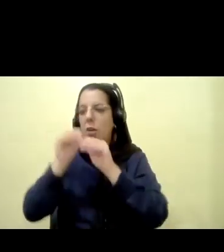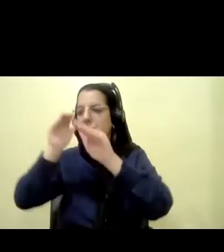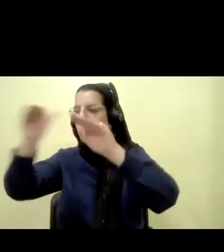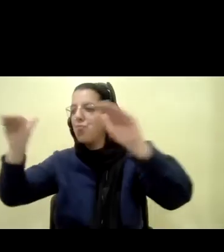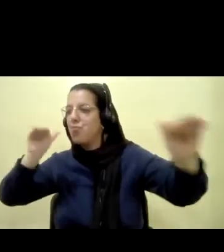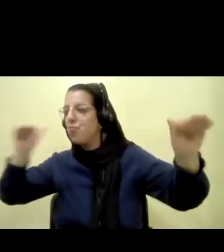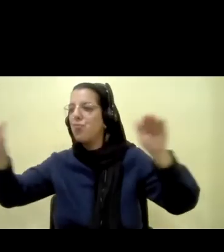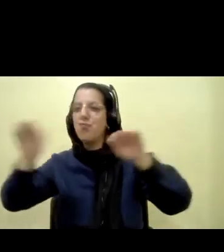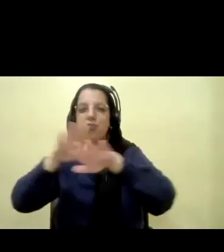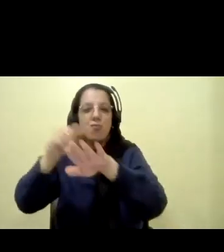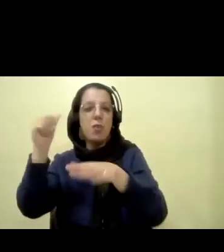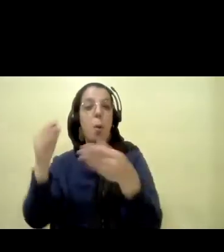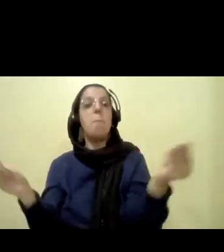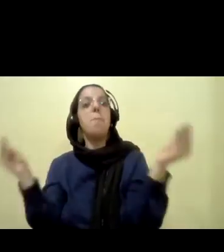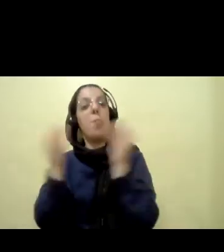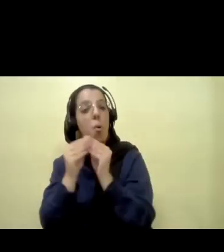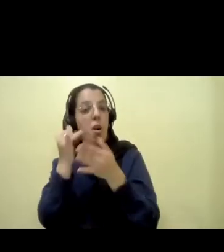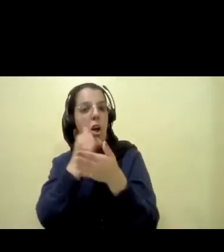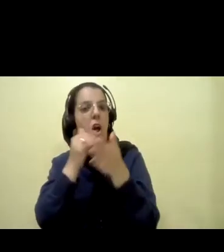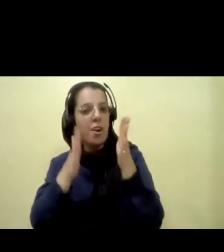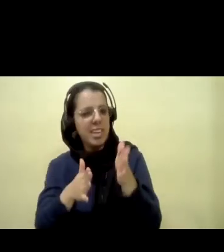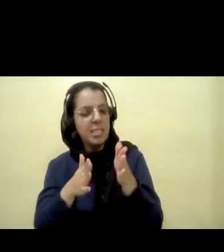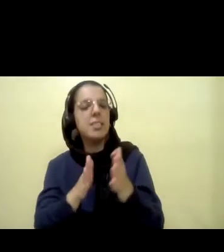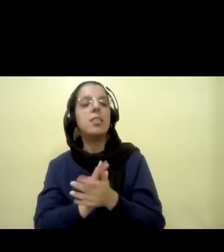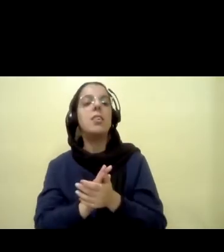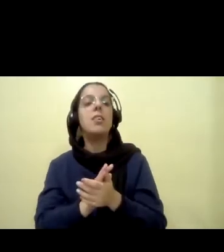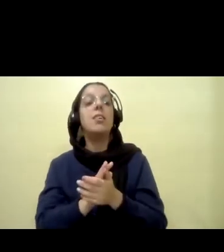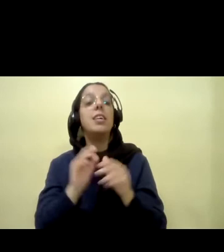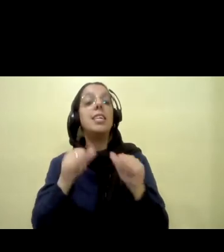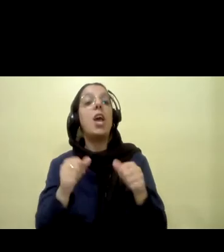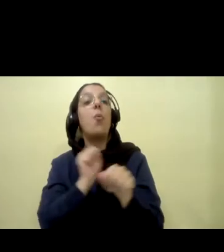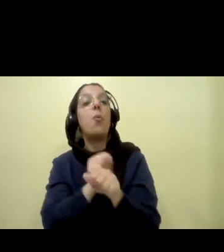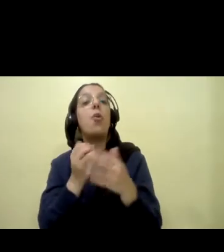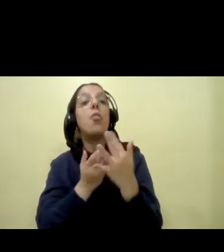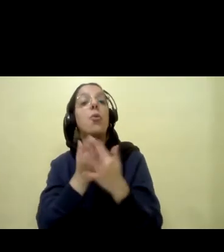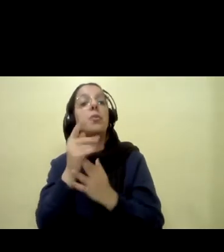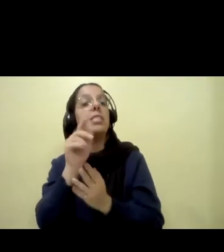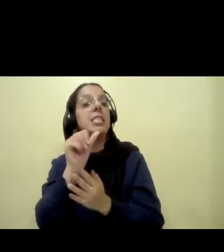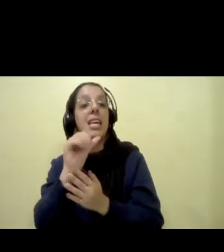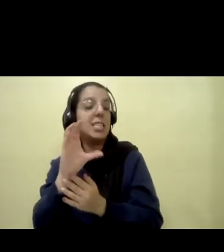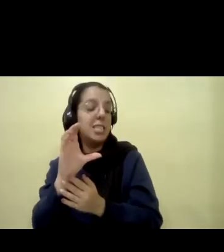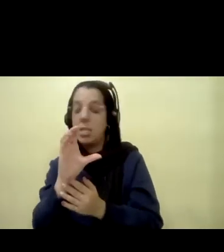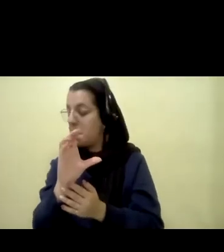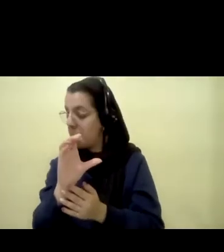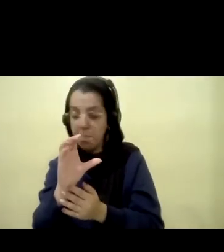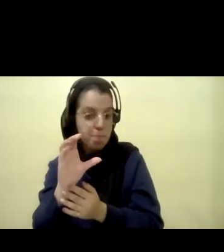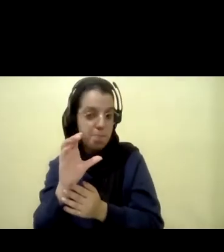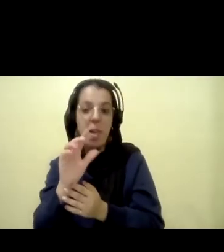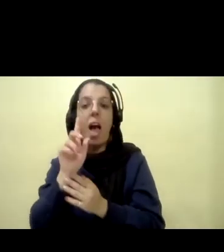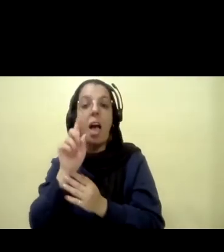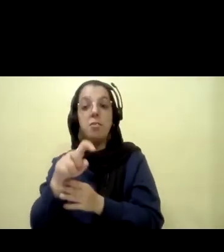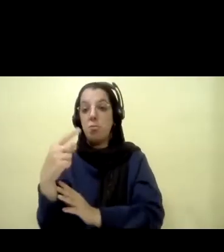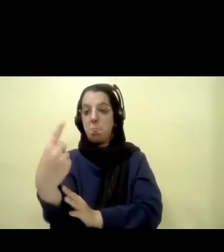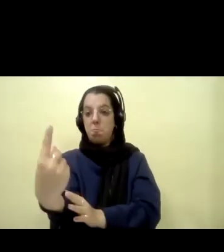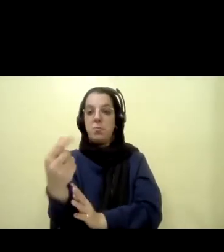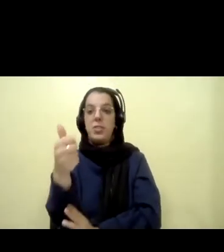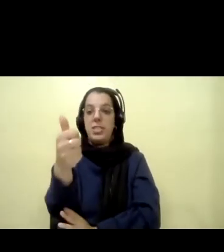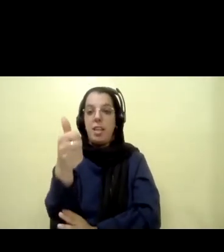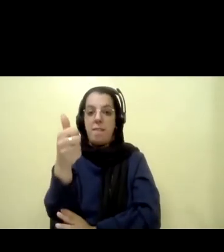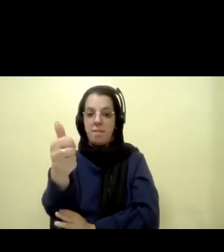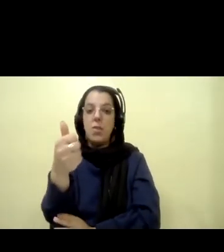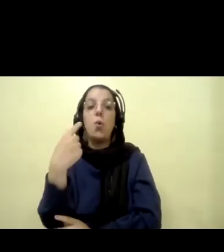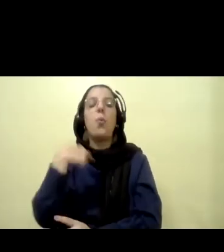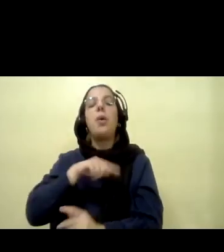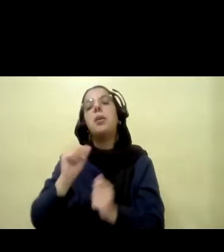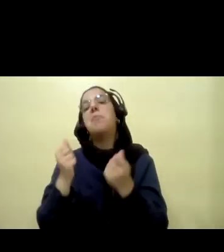artists. Can you work through TAC to select those additional artists? No, that's not possible. We can't give you contact